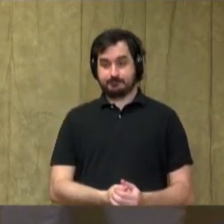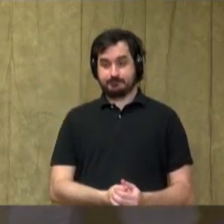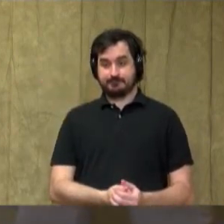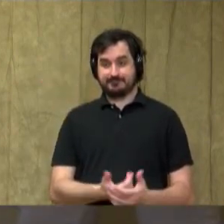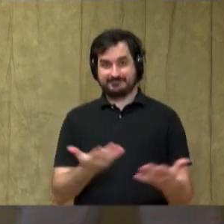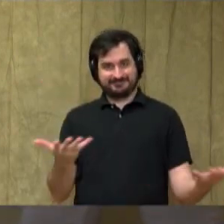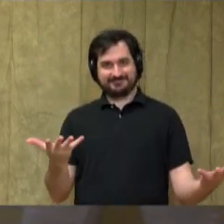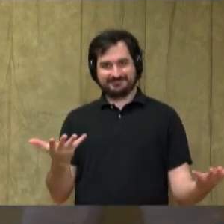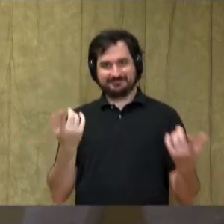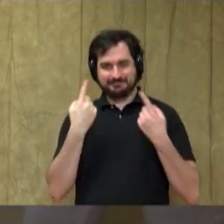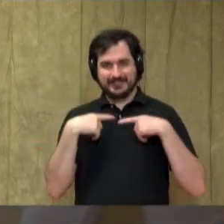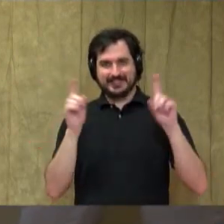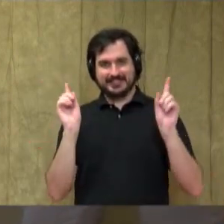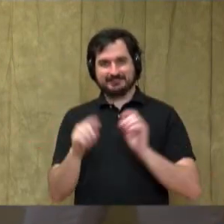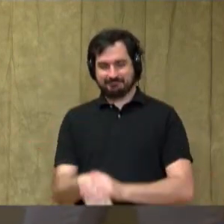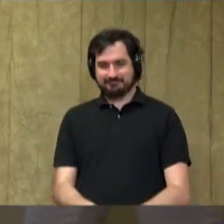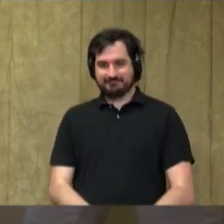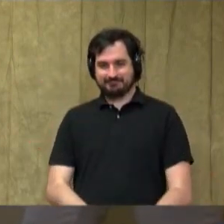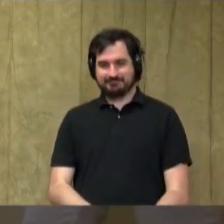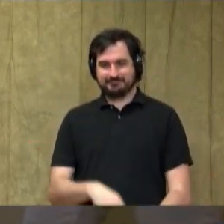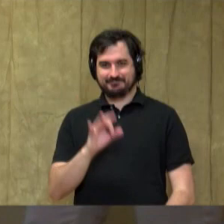There it is.